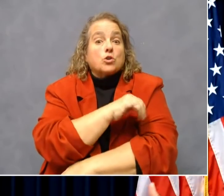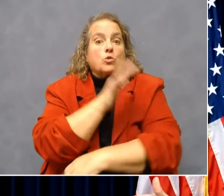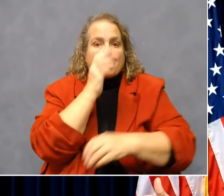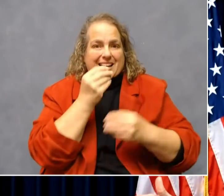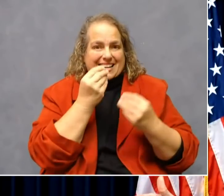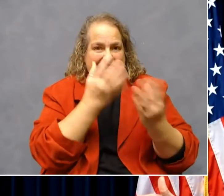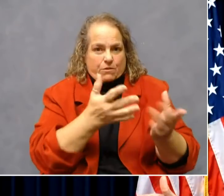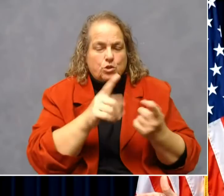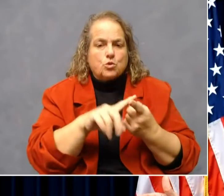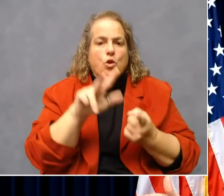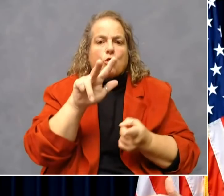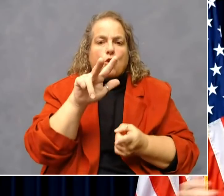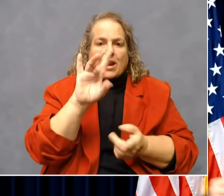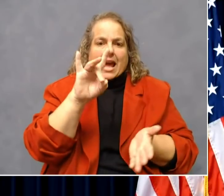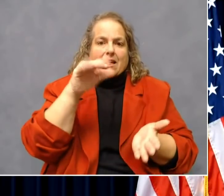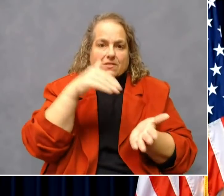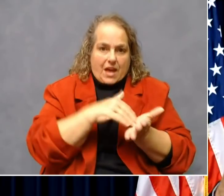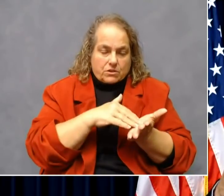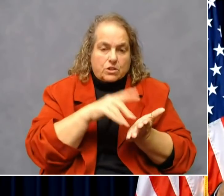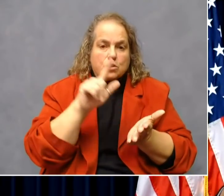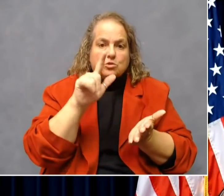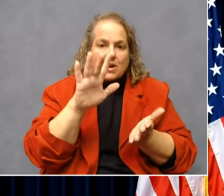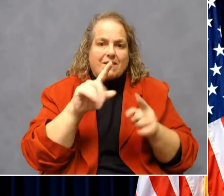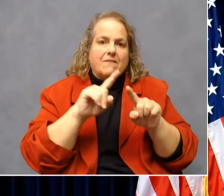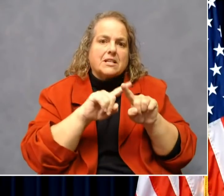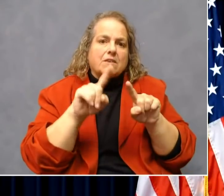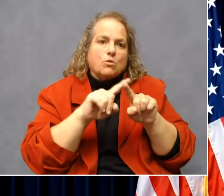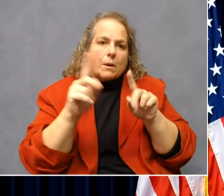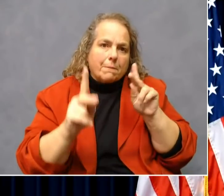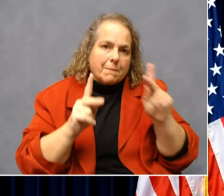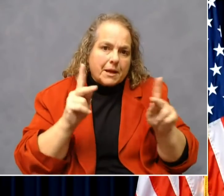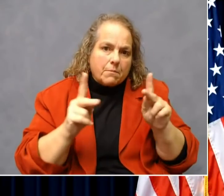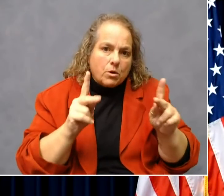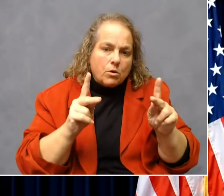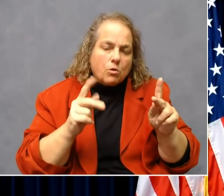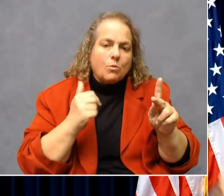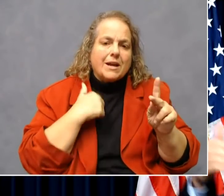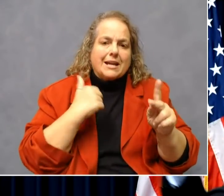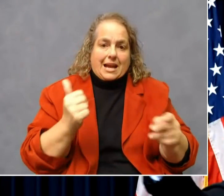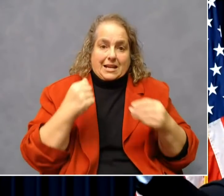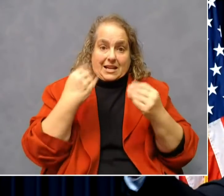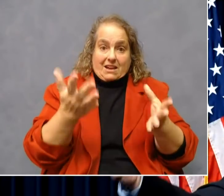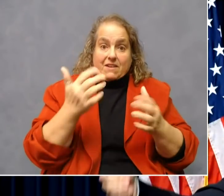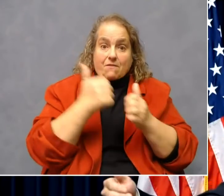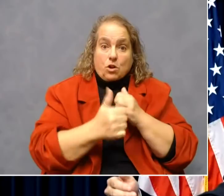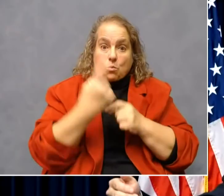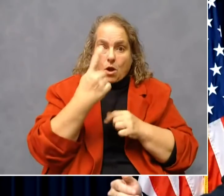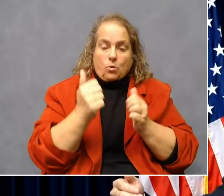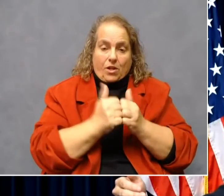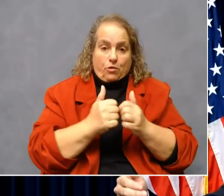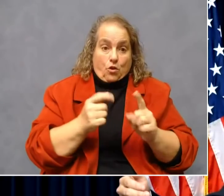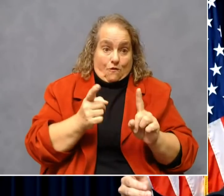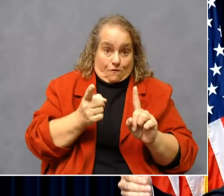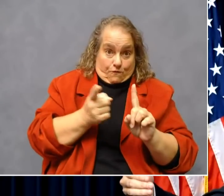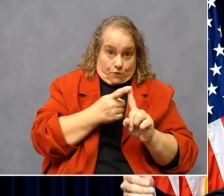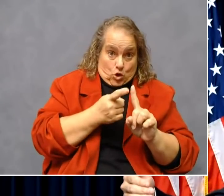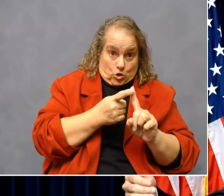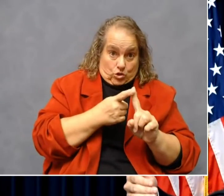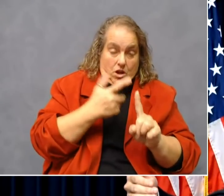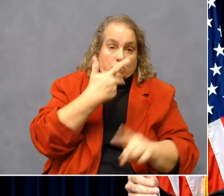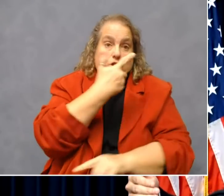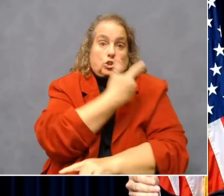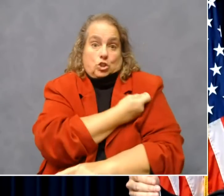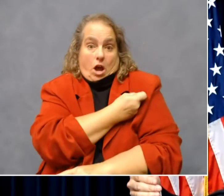38,025 different individuals. We can go ahead and provide everybody the first of these shots, and then we will receive the